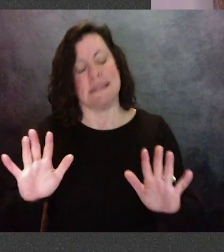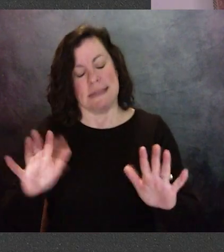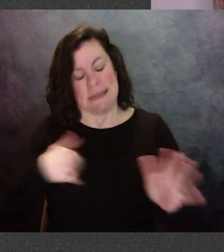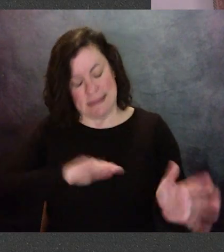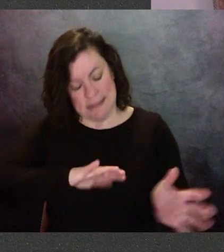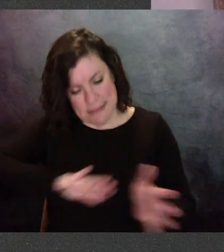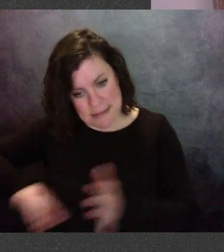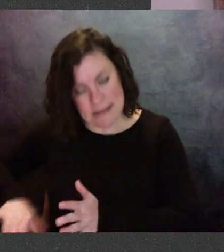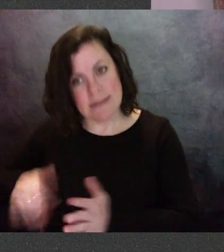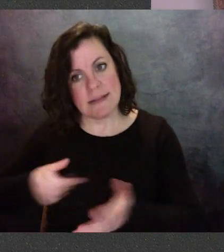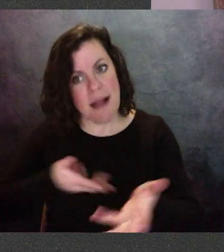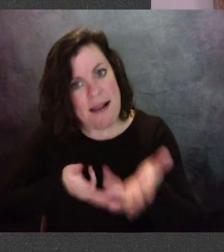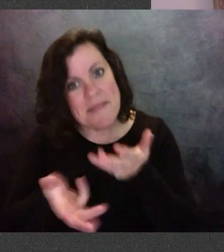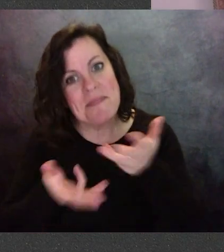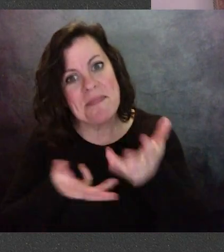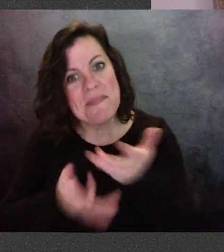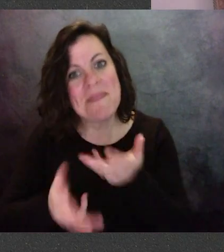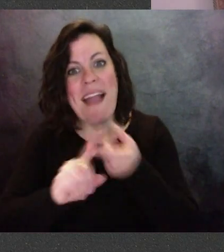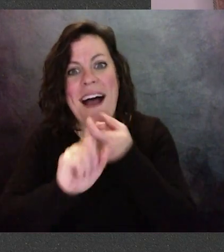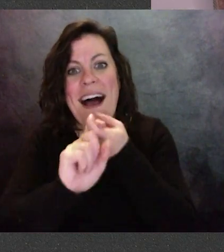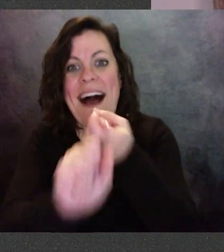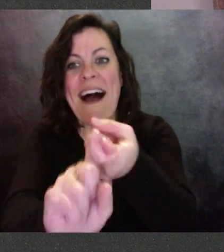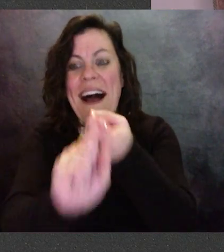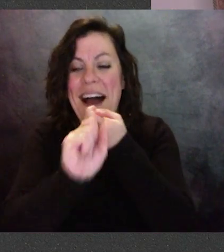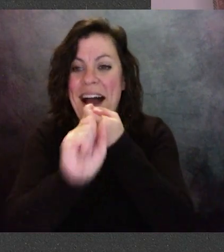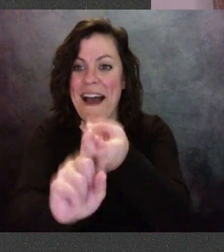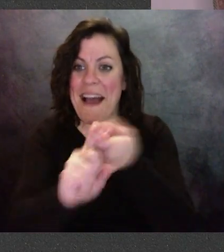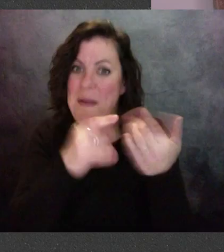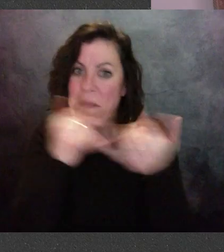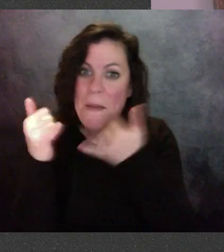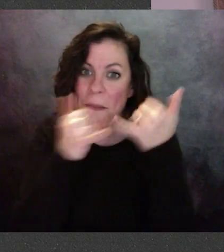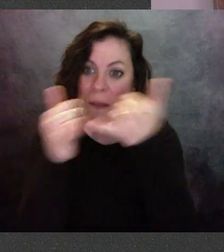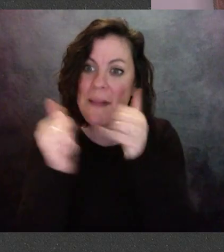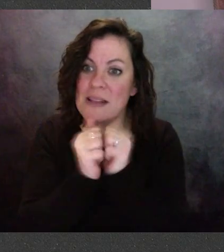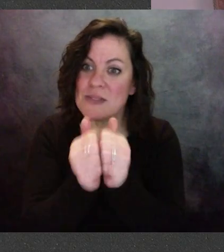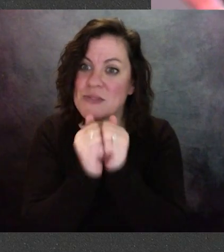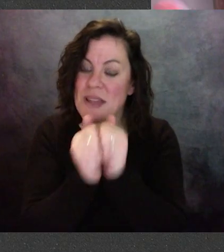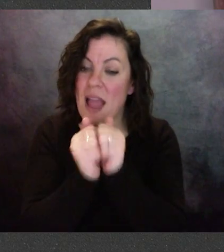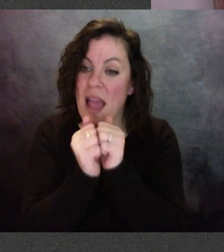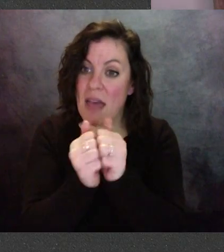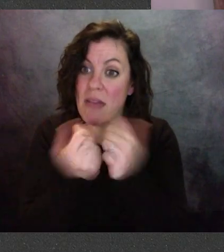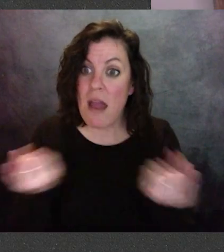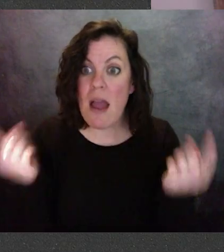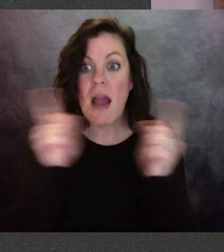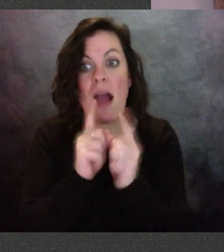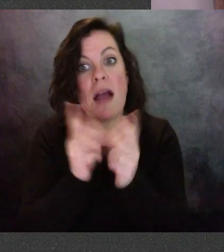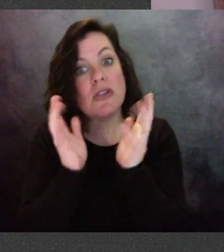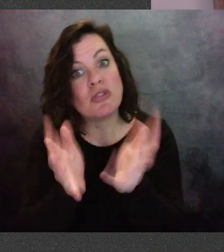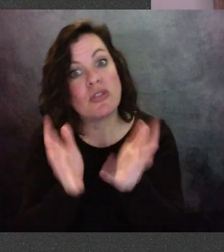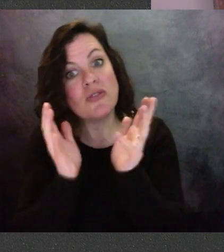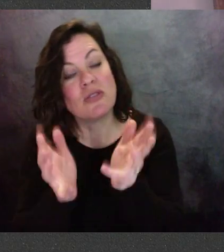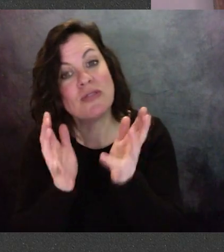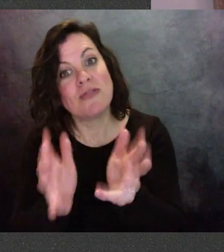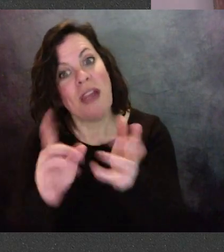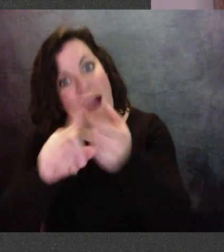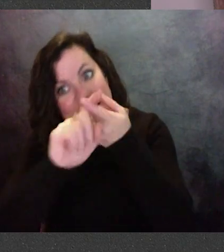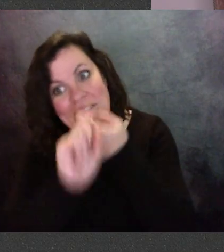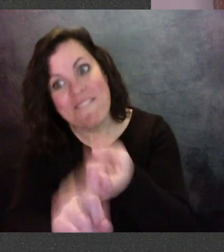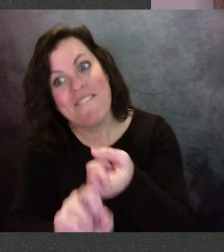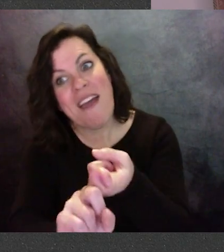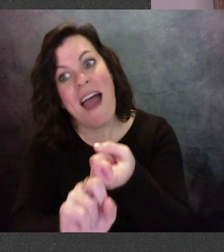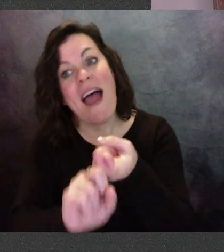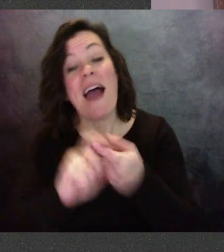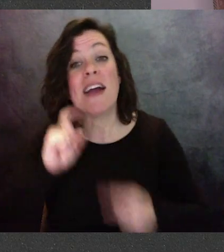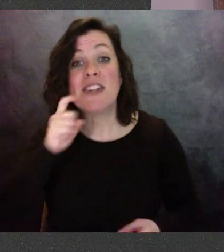be her friend, see if you can work it out together. And once she did, she found a new friend and her feelings of jealousy went